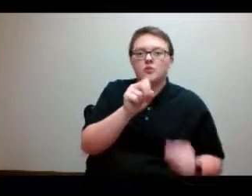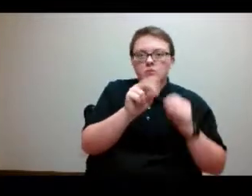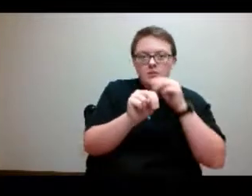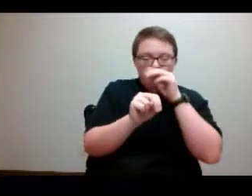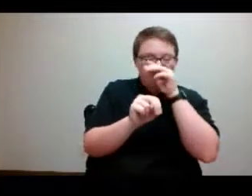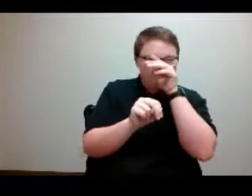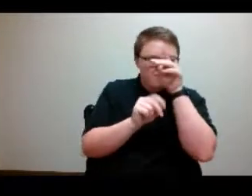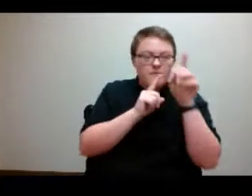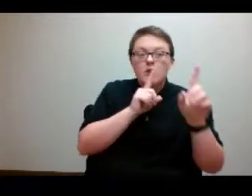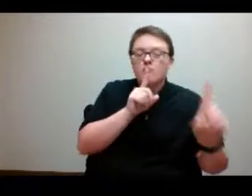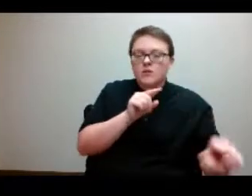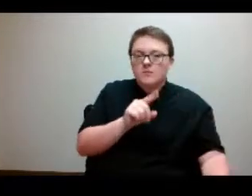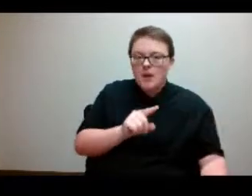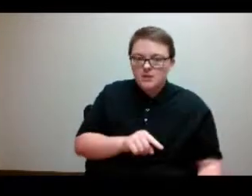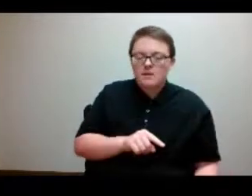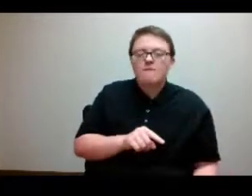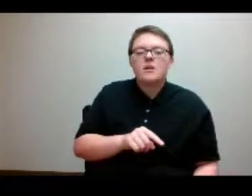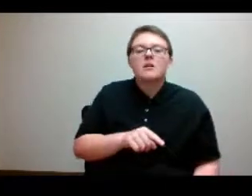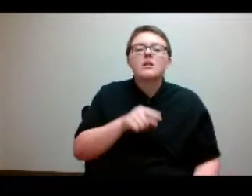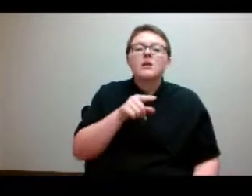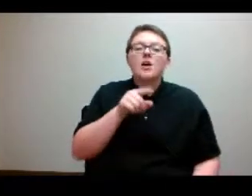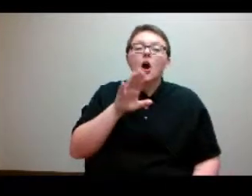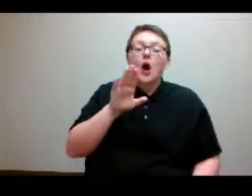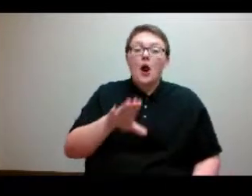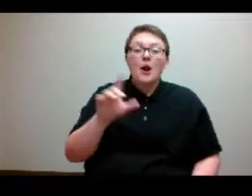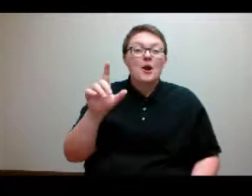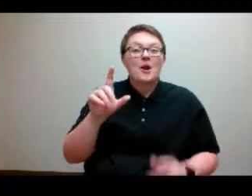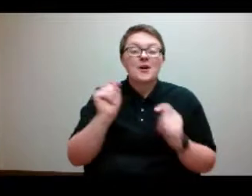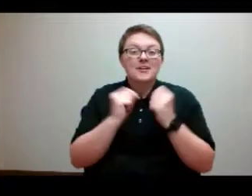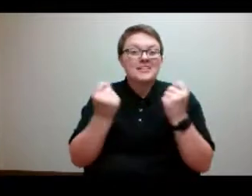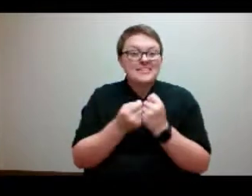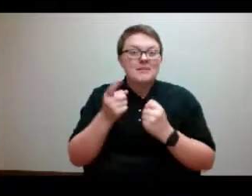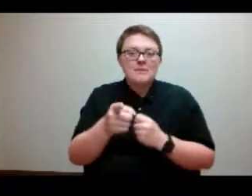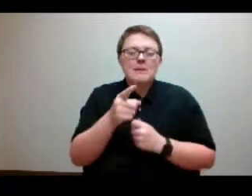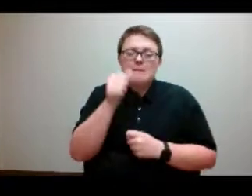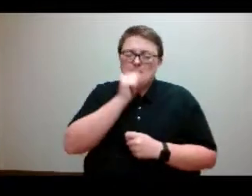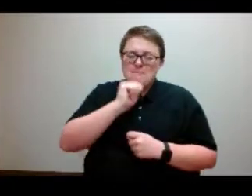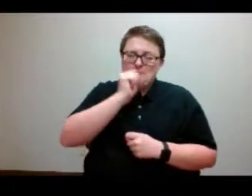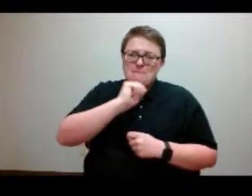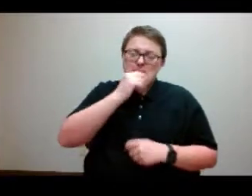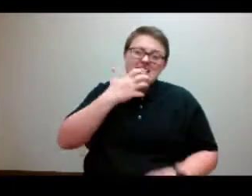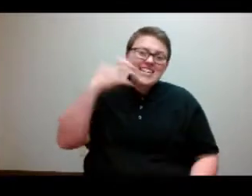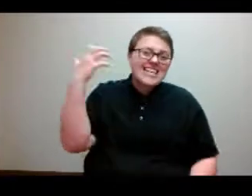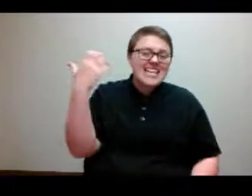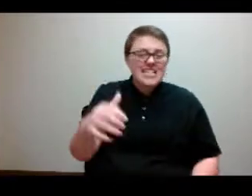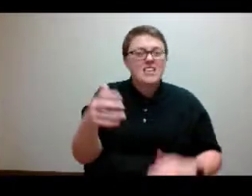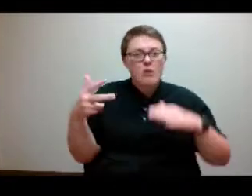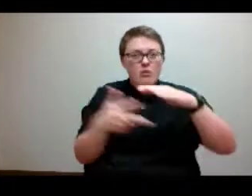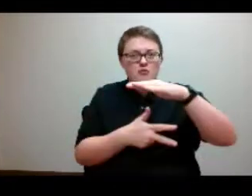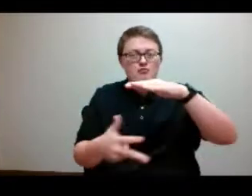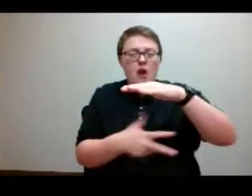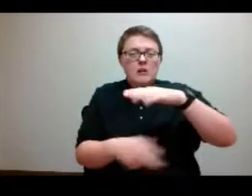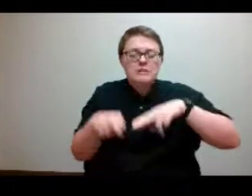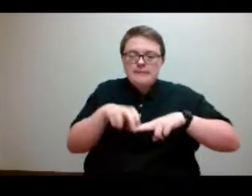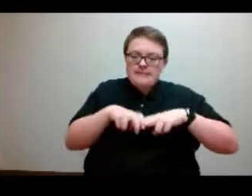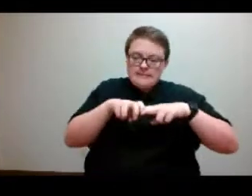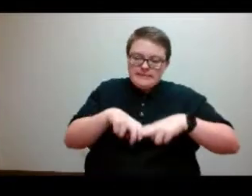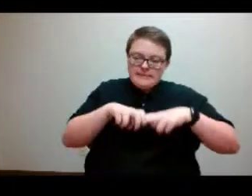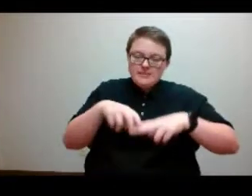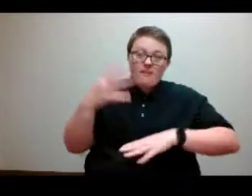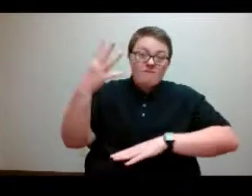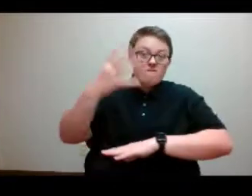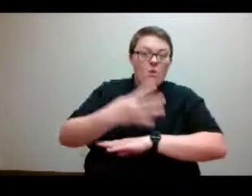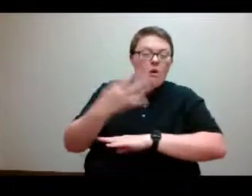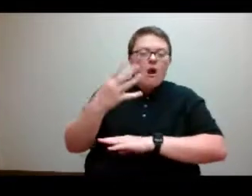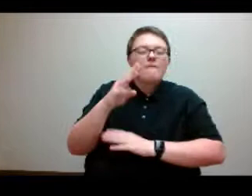bear the searing heat in the garage 4 days a week to serve faculty, staff, and student needs, all without complaint and with bright,